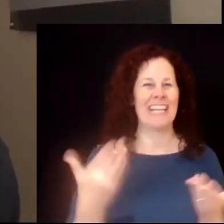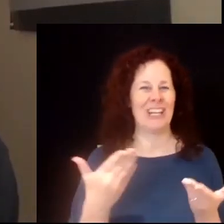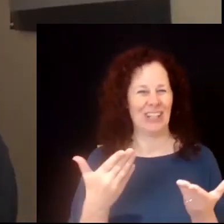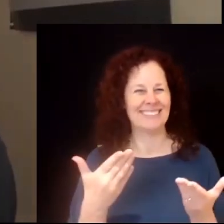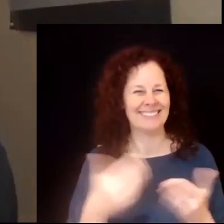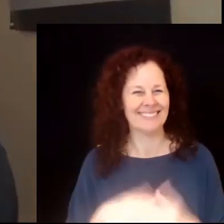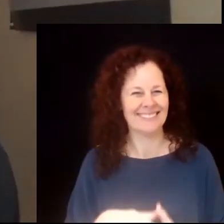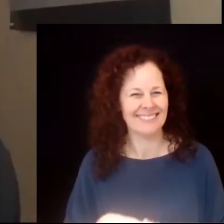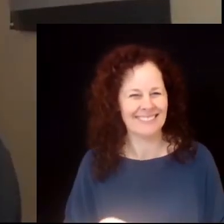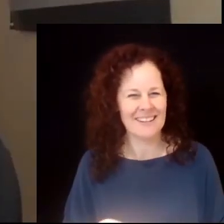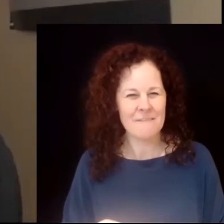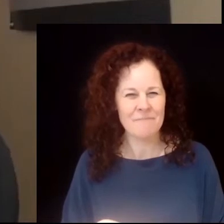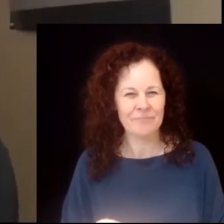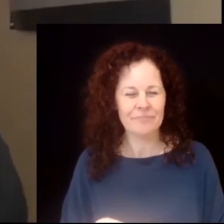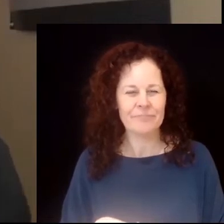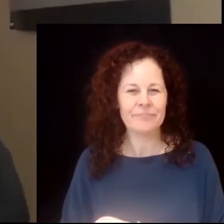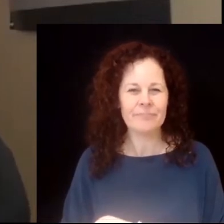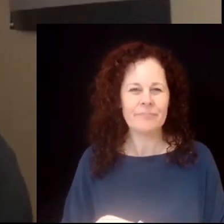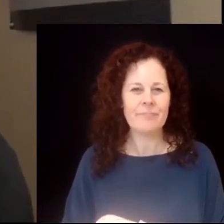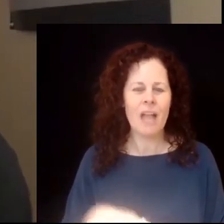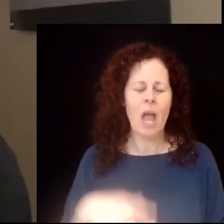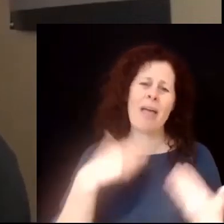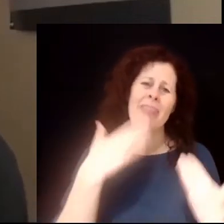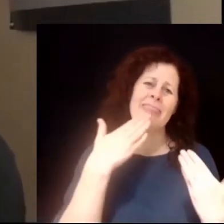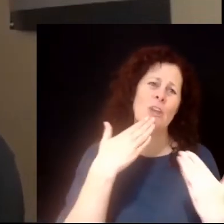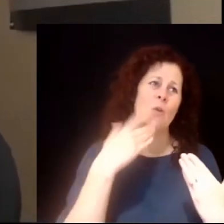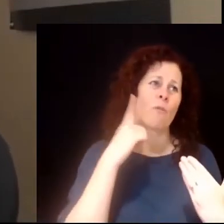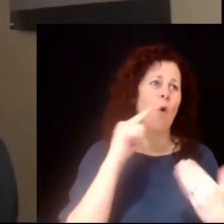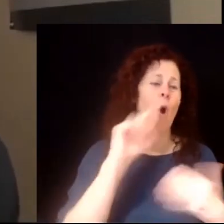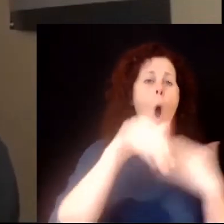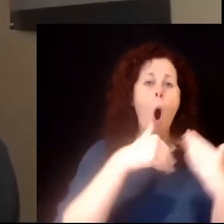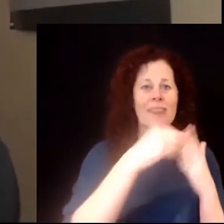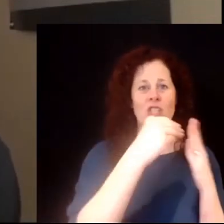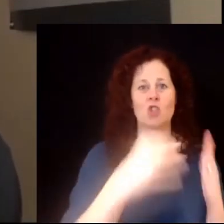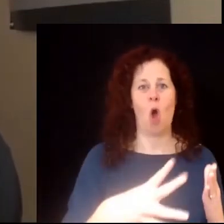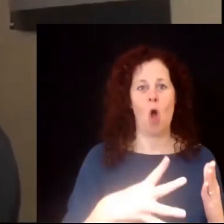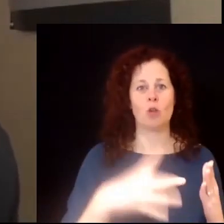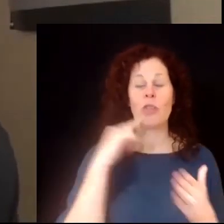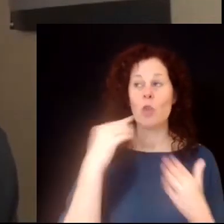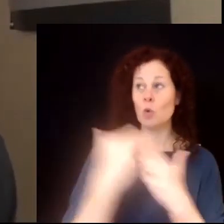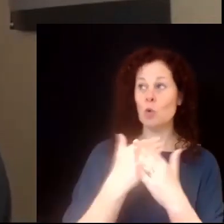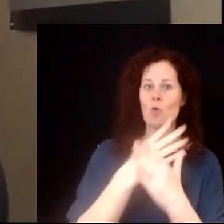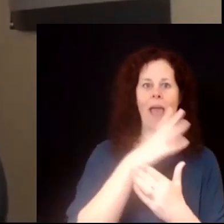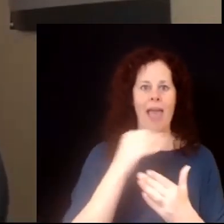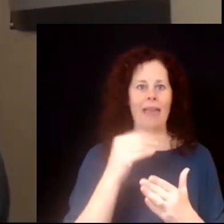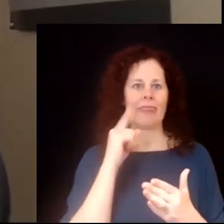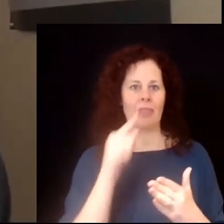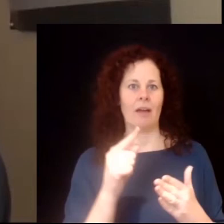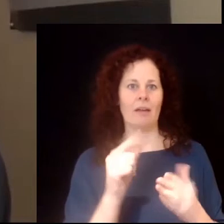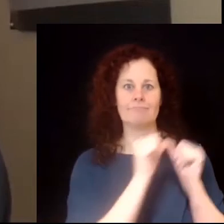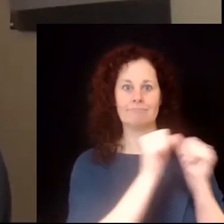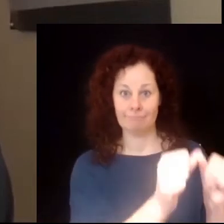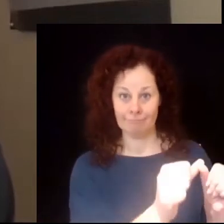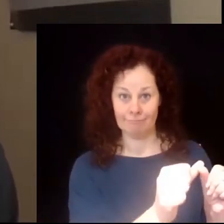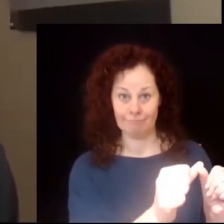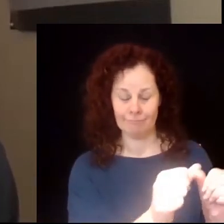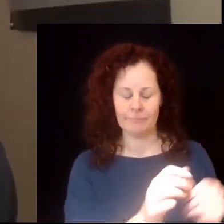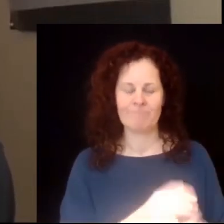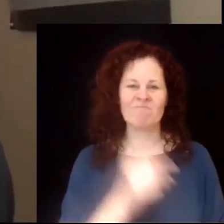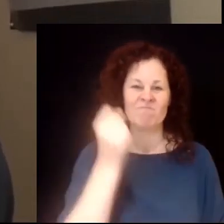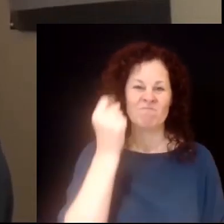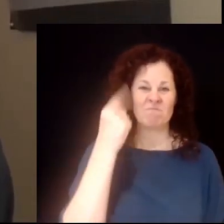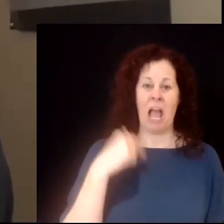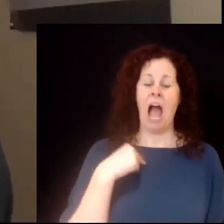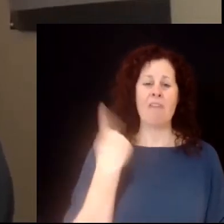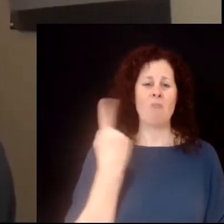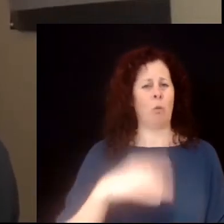want to say thank you to all the scholars, new and returning. I didn't know what true acceptance really felt like before I